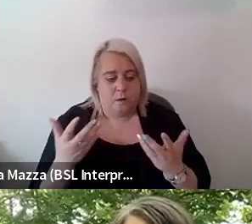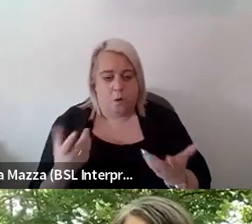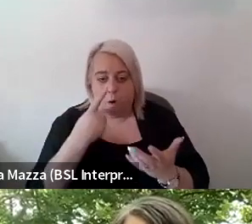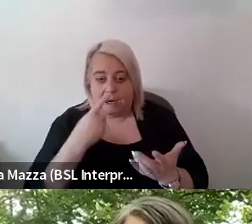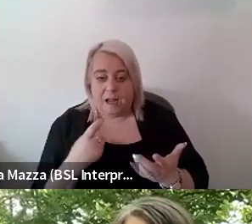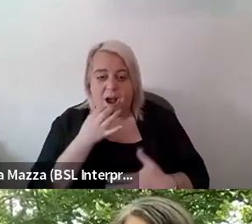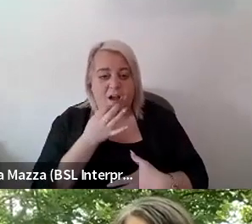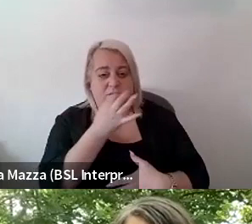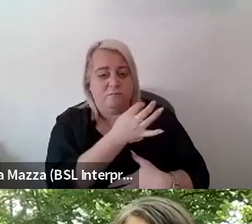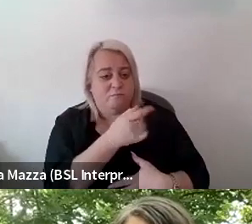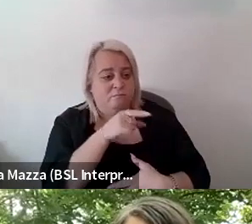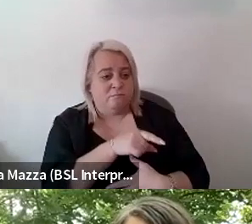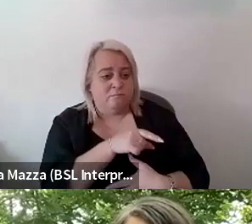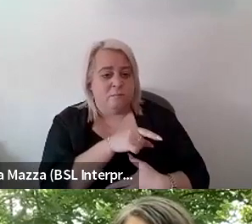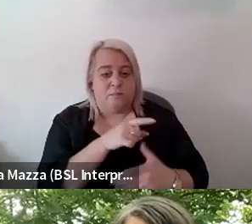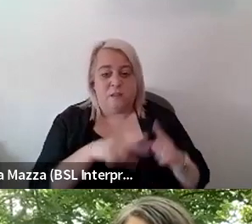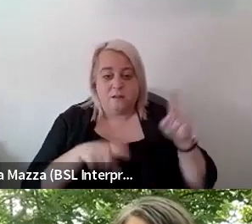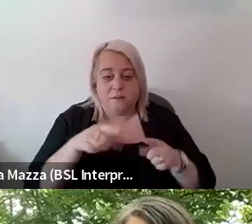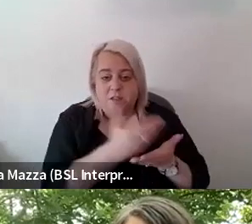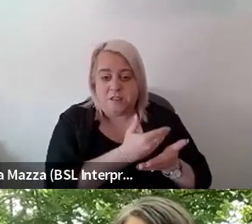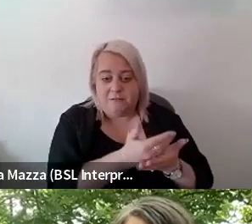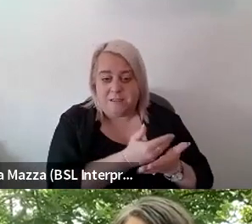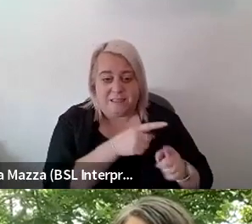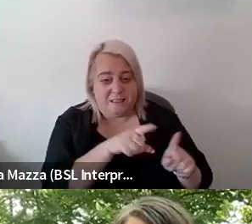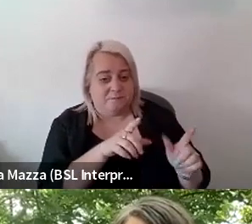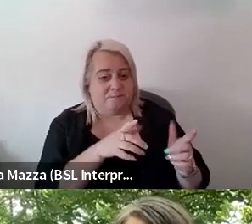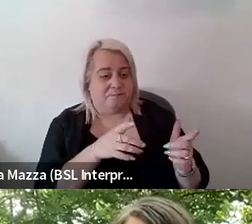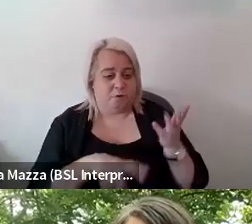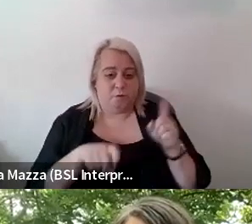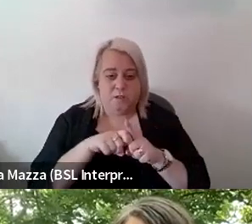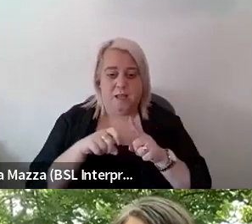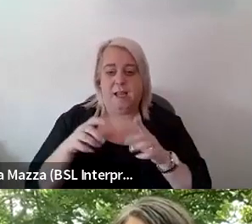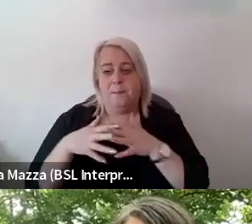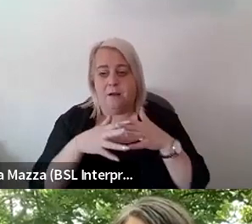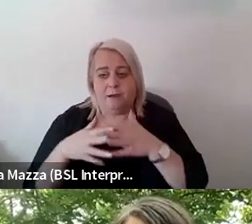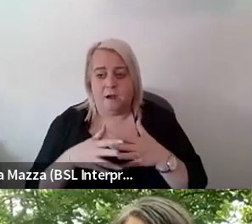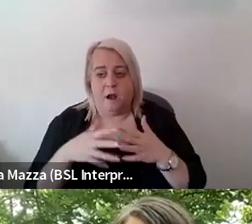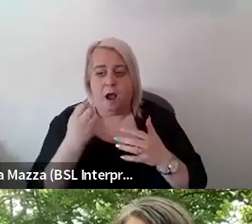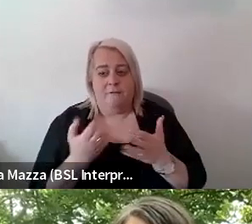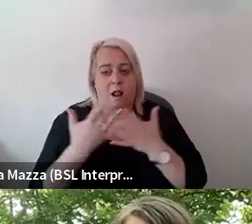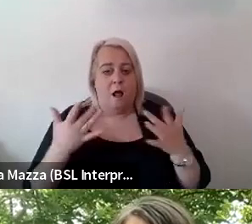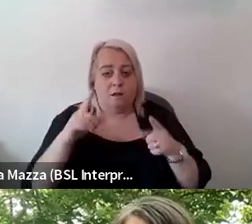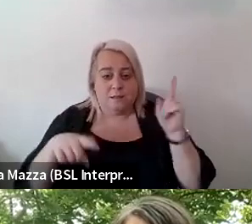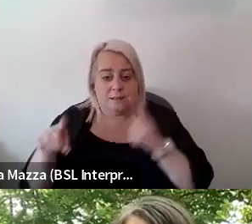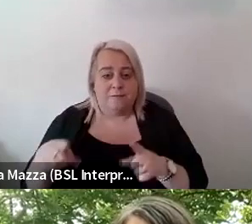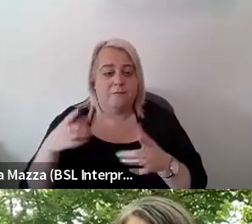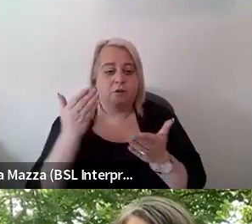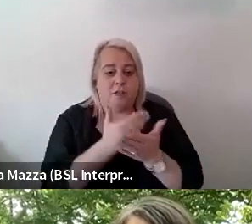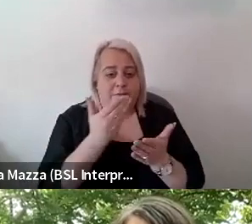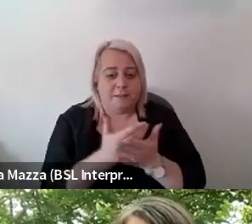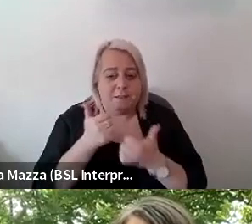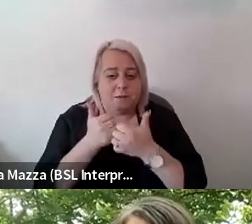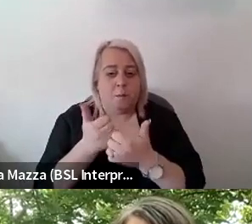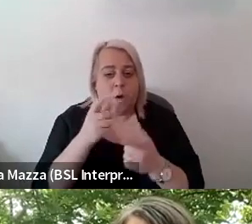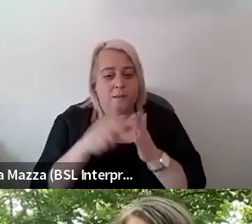to different charities. So there's, you know, the UK and US, there's lots of different charities supporting people with different disabilities, and they